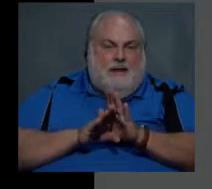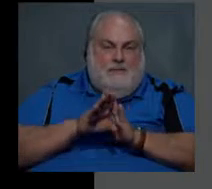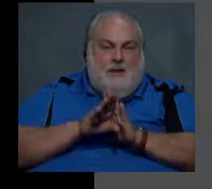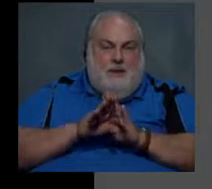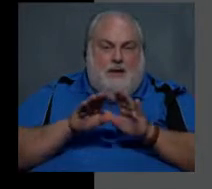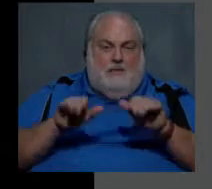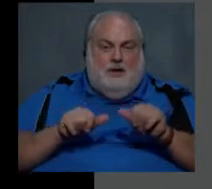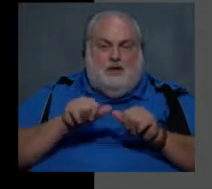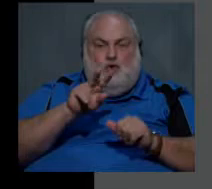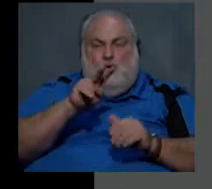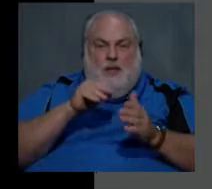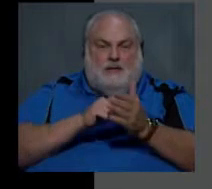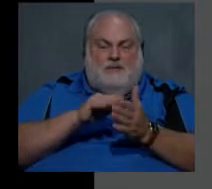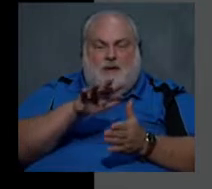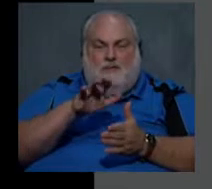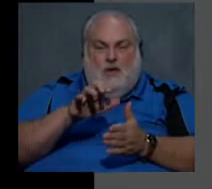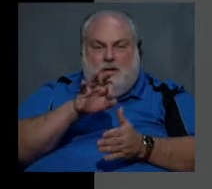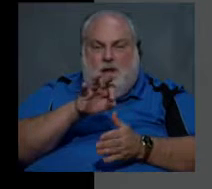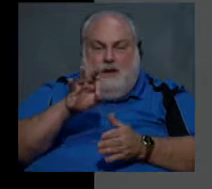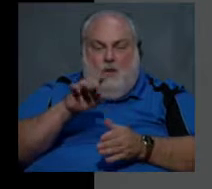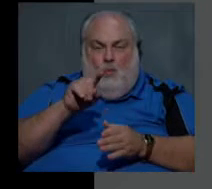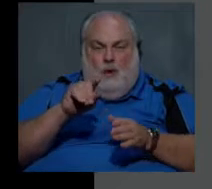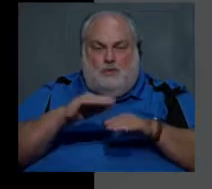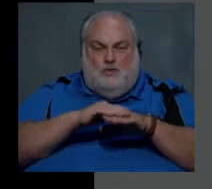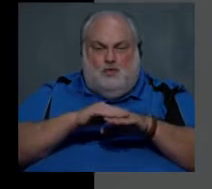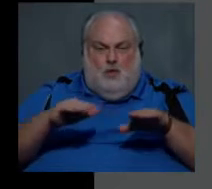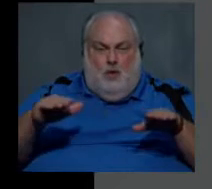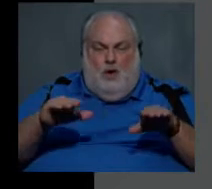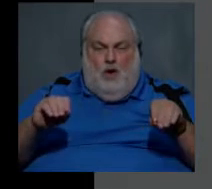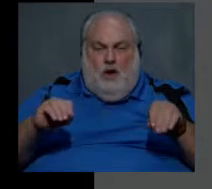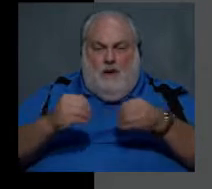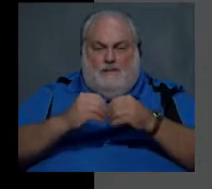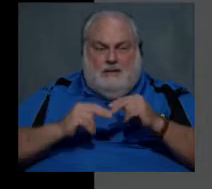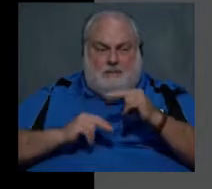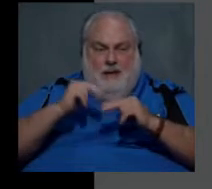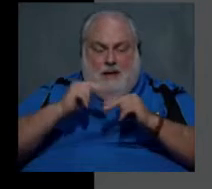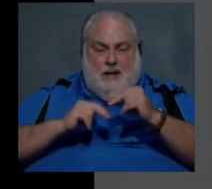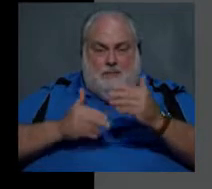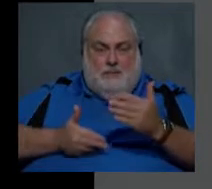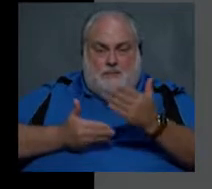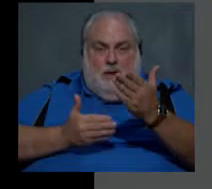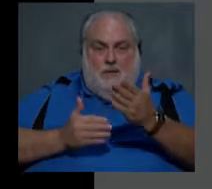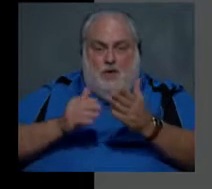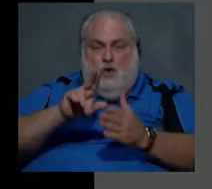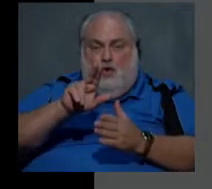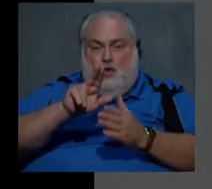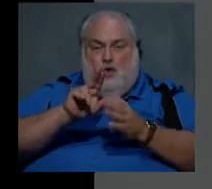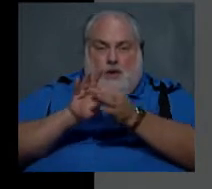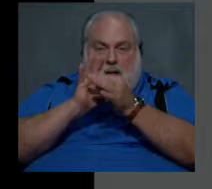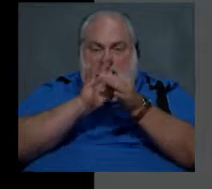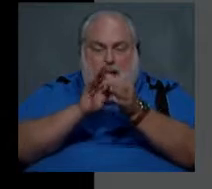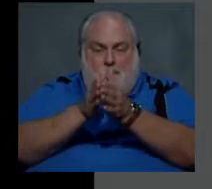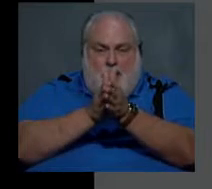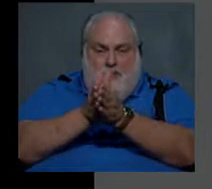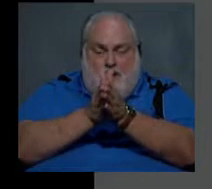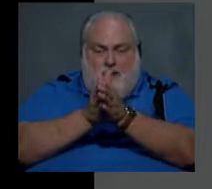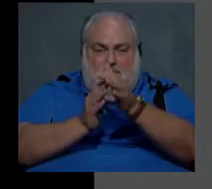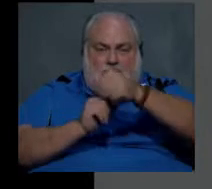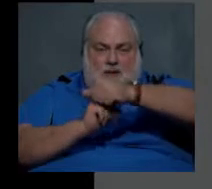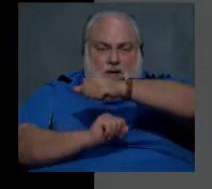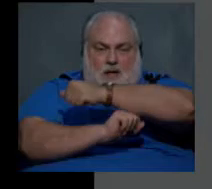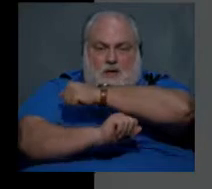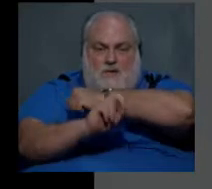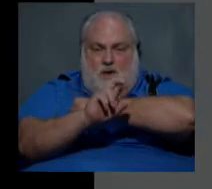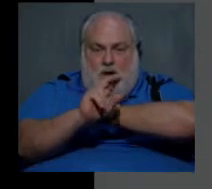a 2,599 square foot one-story office building. The sole tenant was proposed as the United Methodist Foundation of Arkansas. The